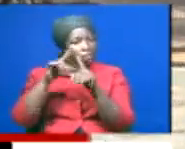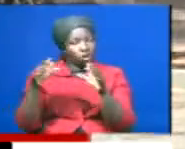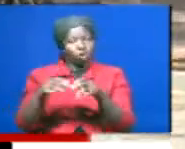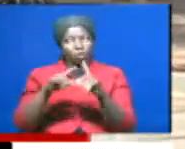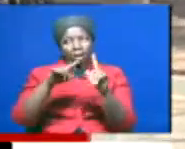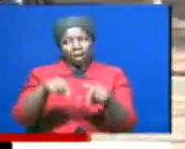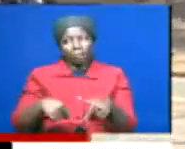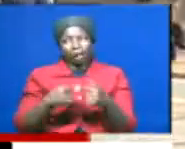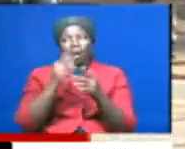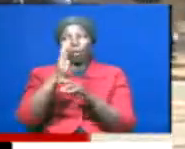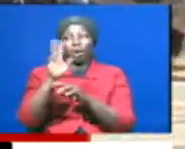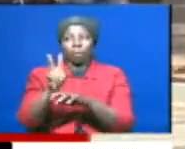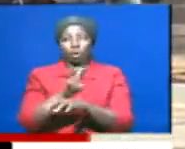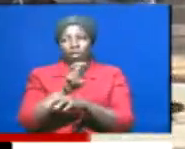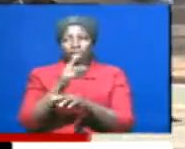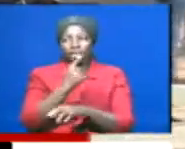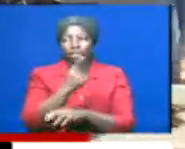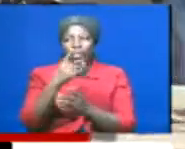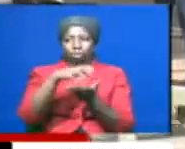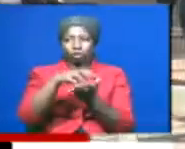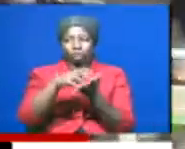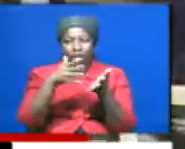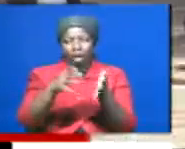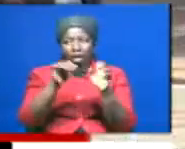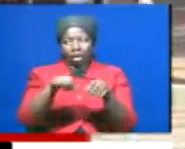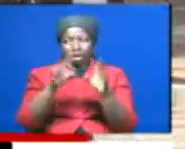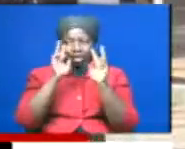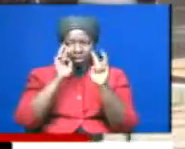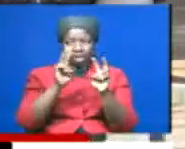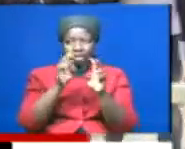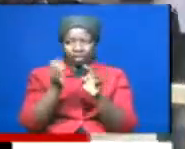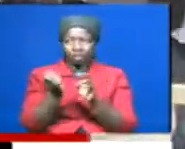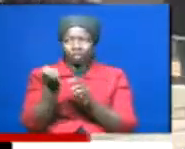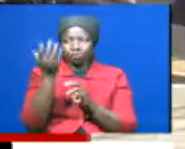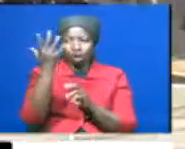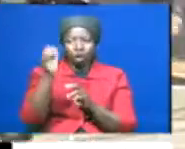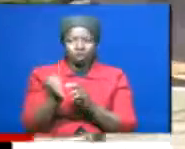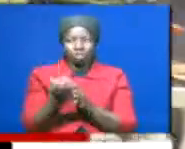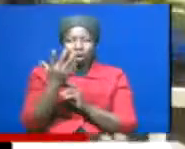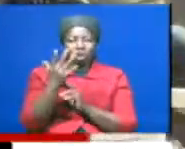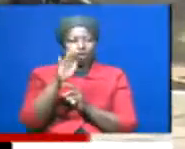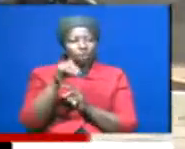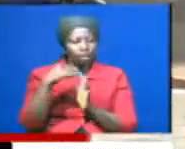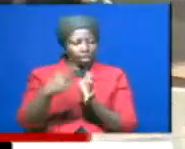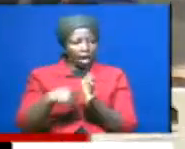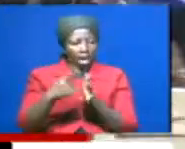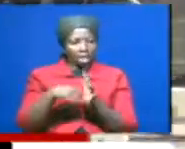every situation here. I can see still some big smoke emanating from the tires being lit right in that